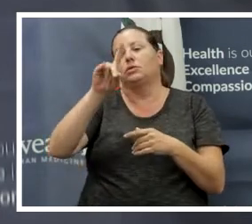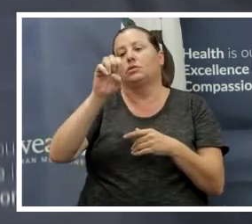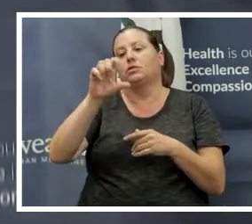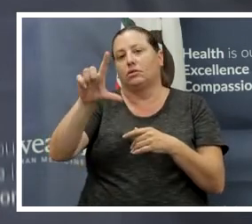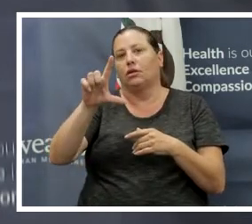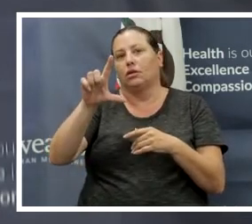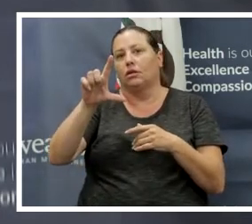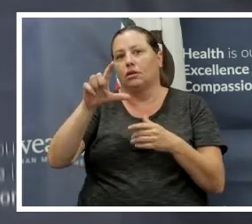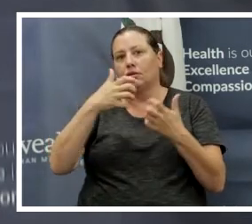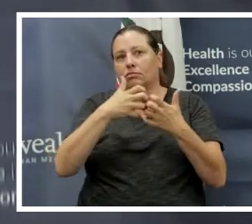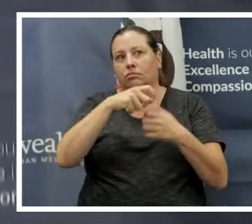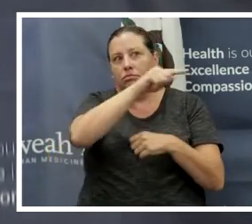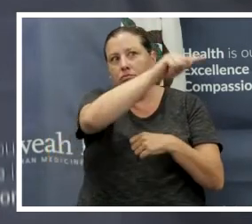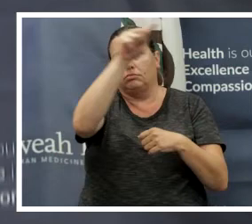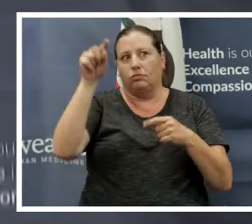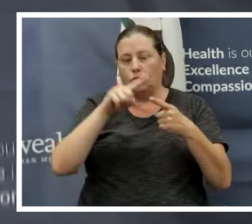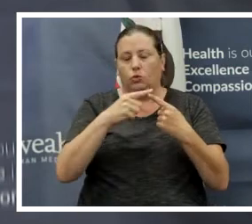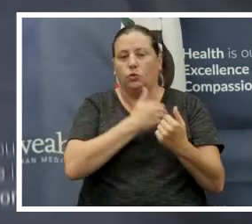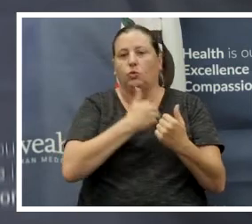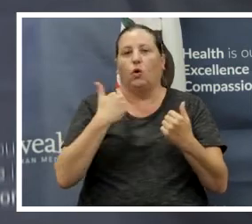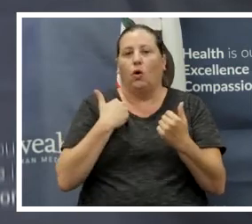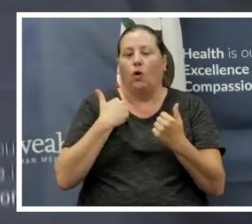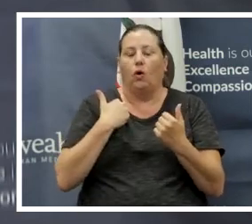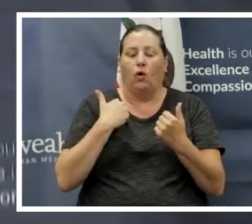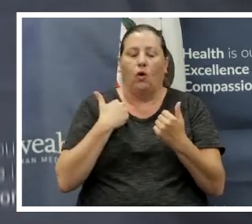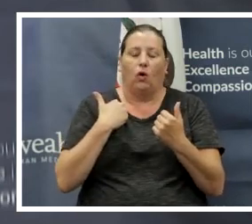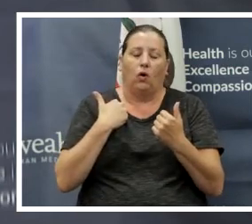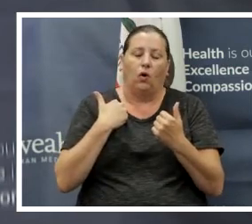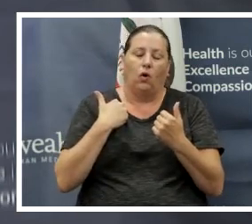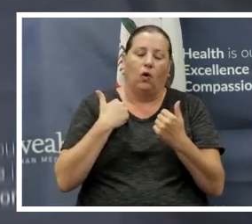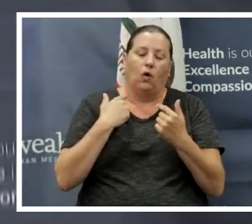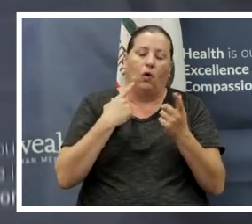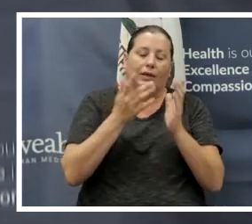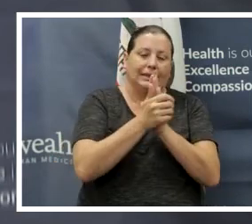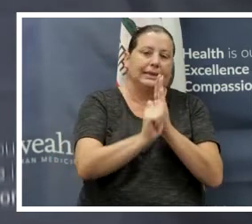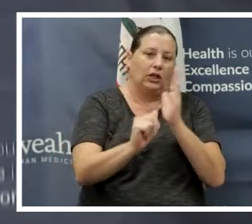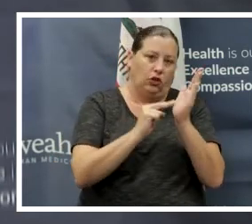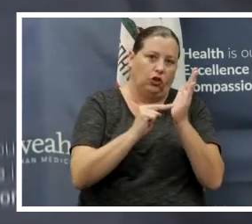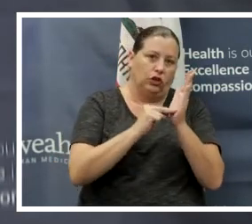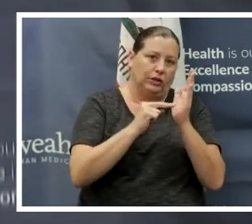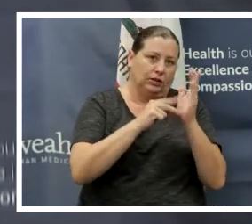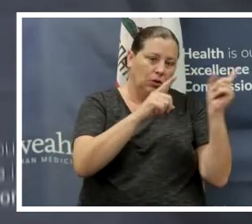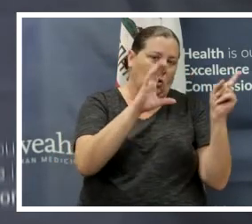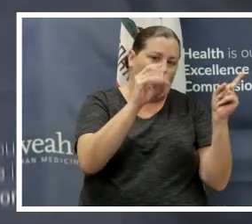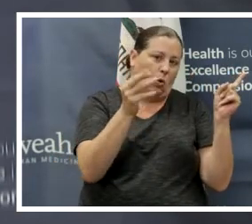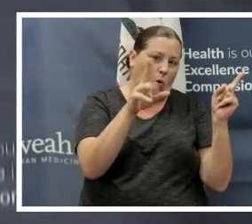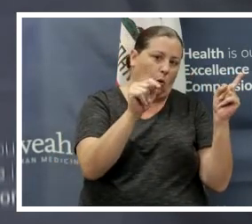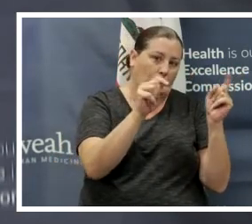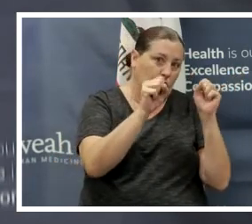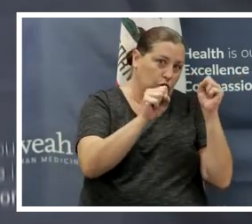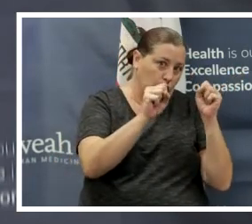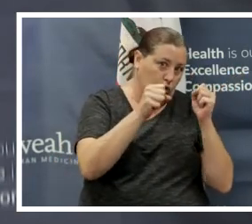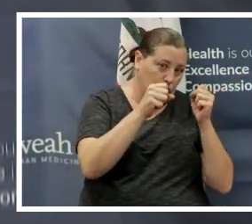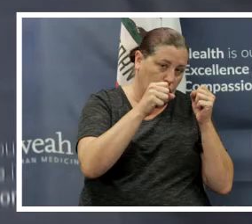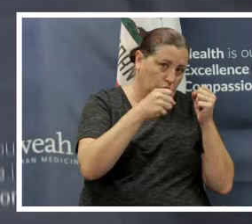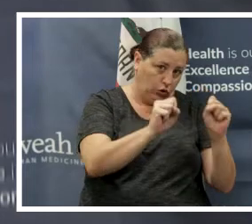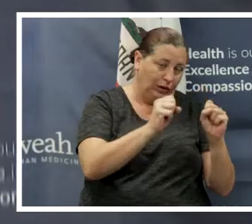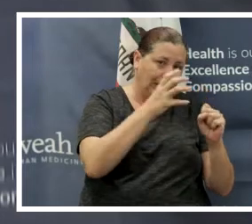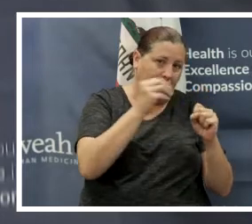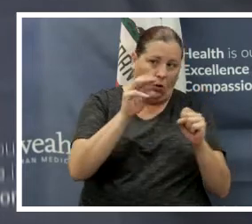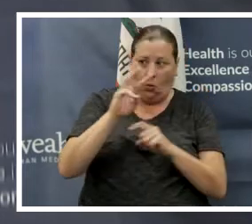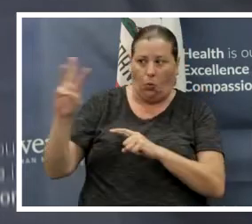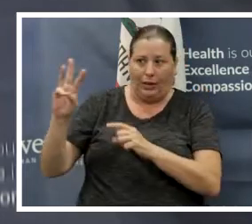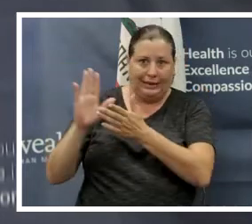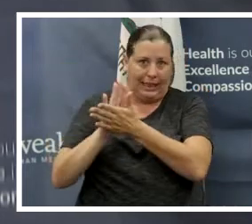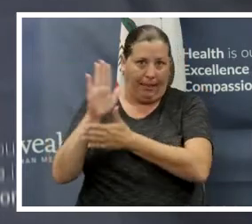platform to our two different skilled nursing facilities, one on Court Street, the other on our West Campus. So that